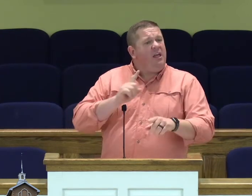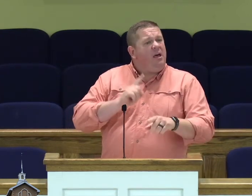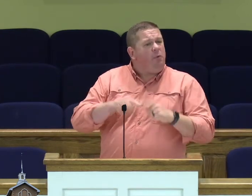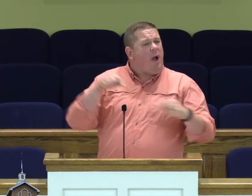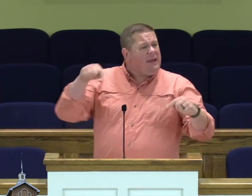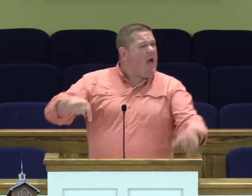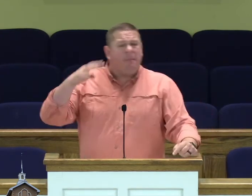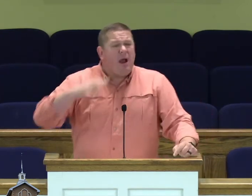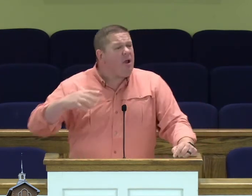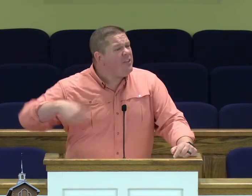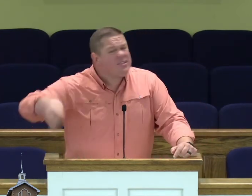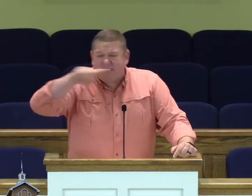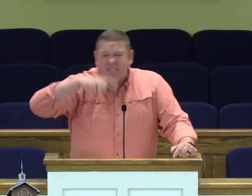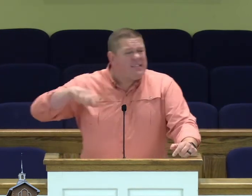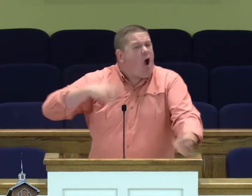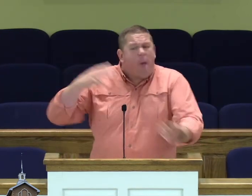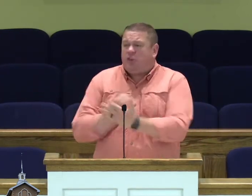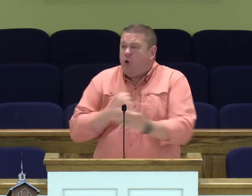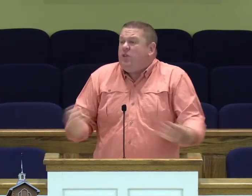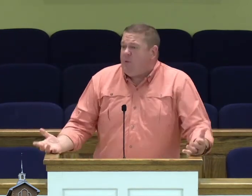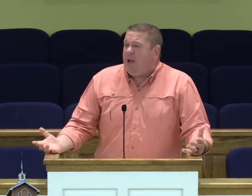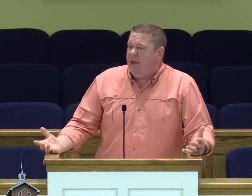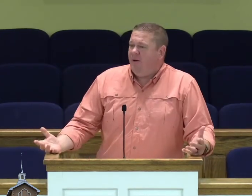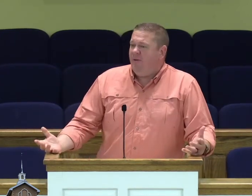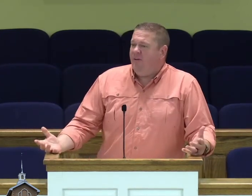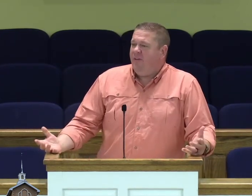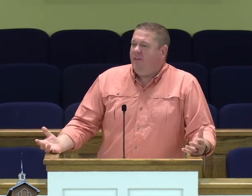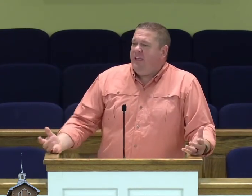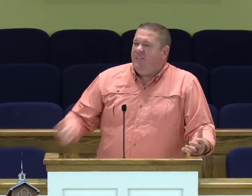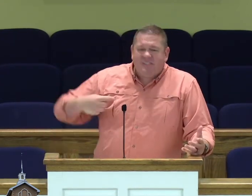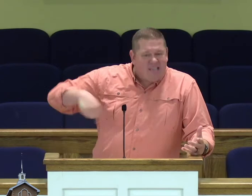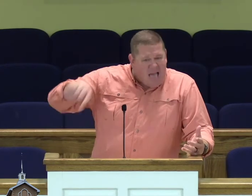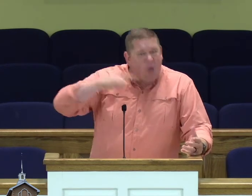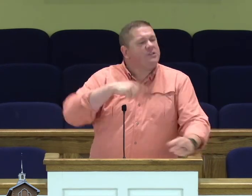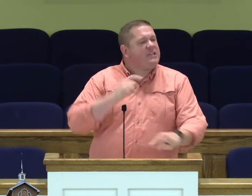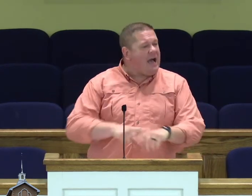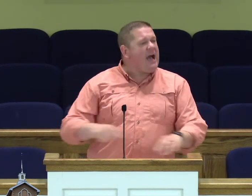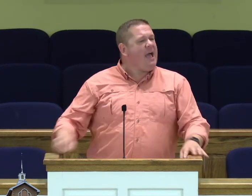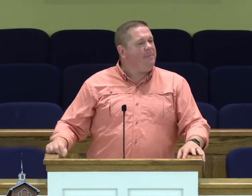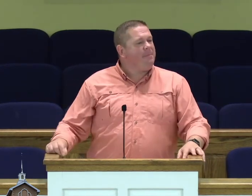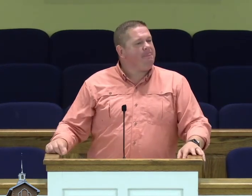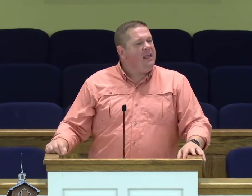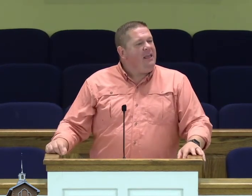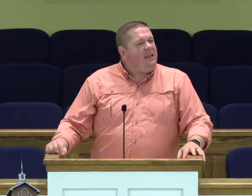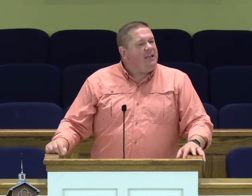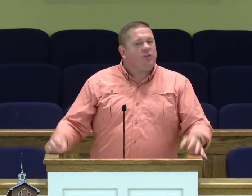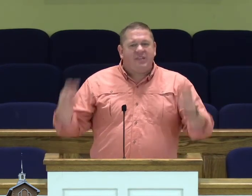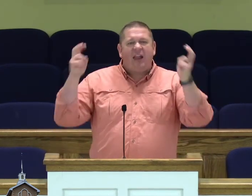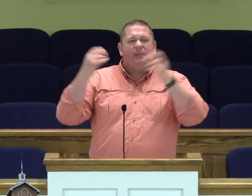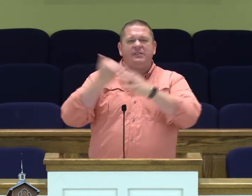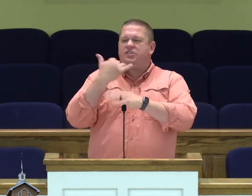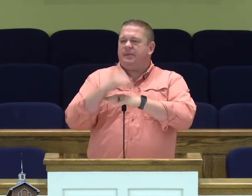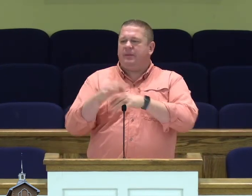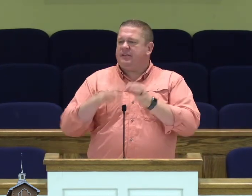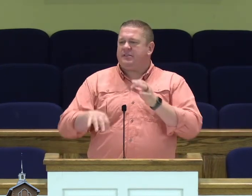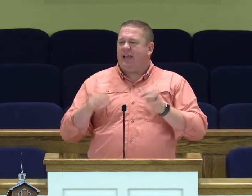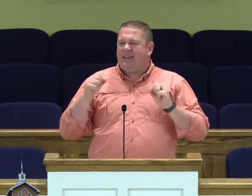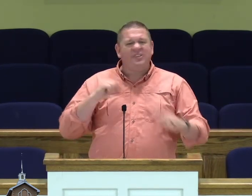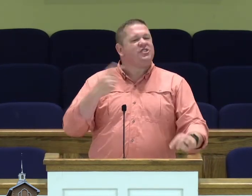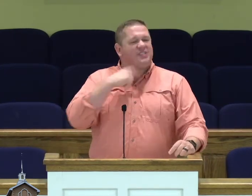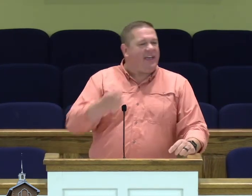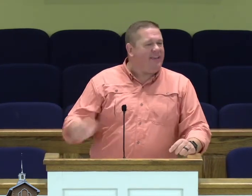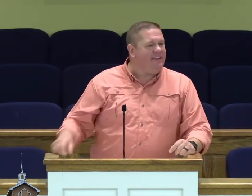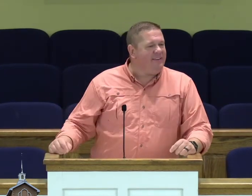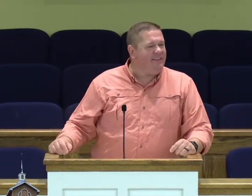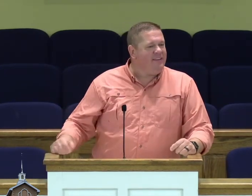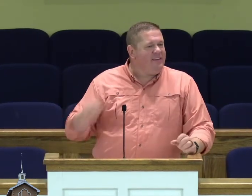stuff. But right now in America, this is our opportunity right now. This is our time. And so the title of the message is simply this tonight.